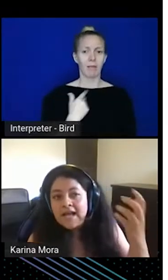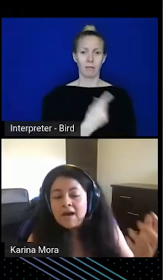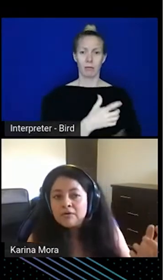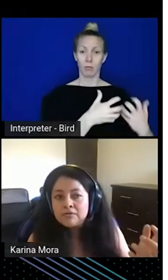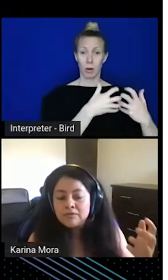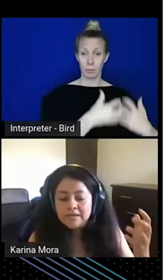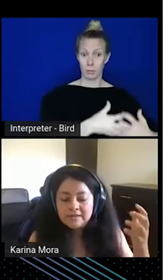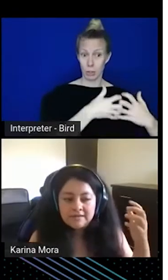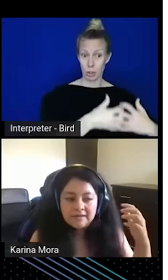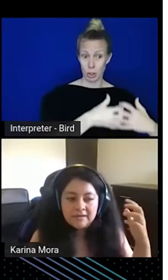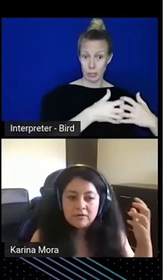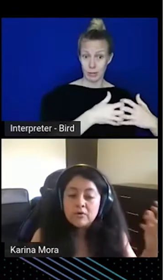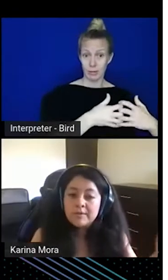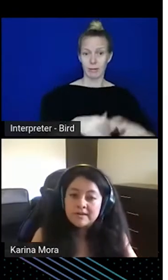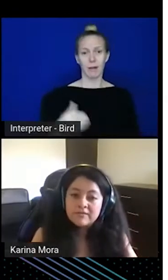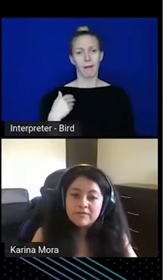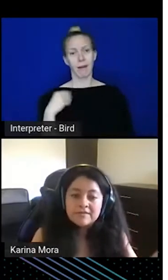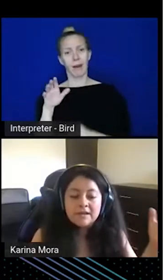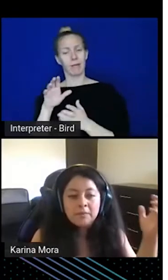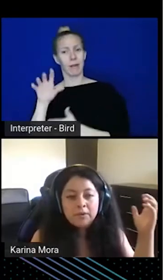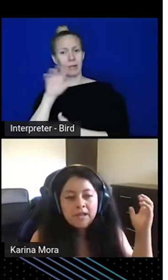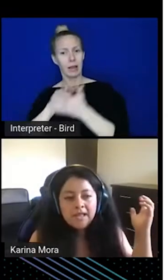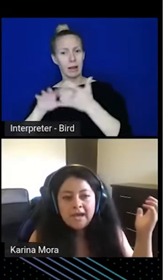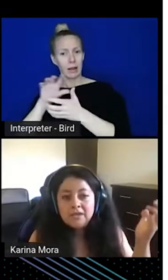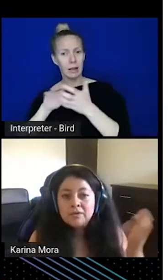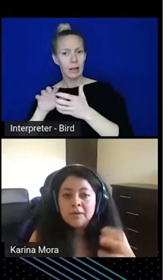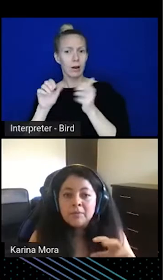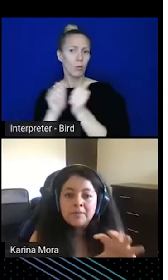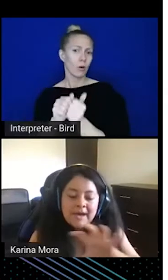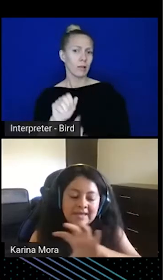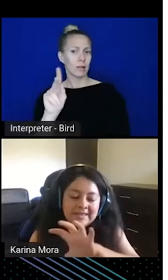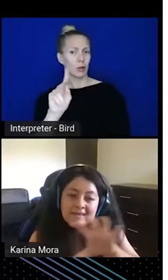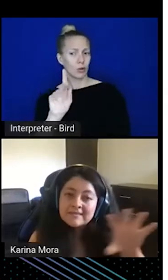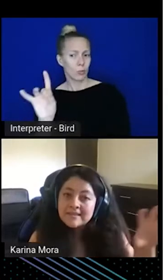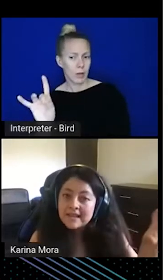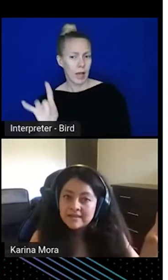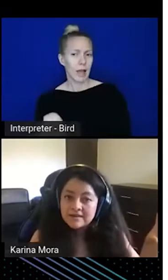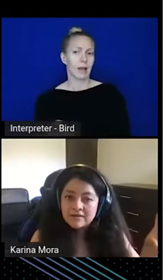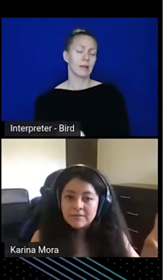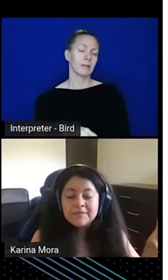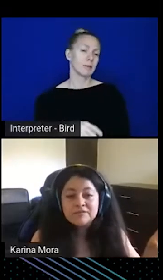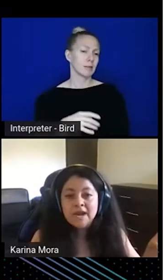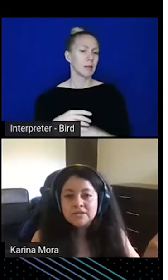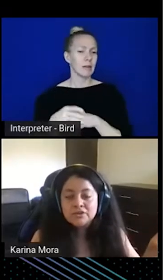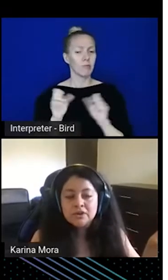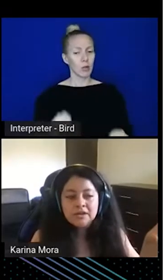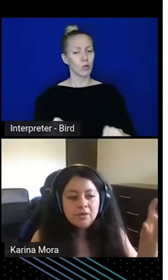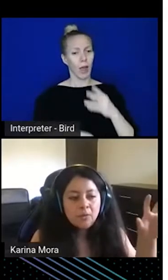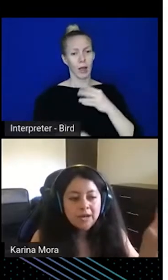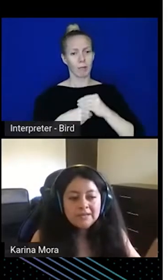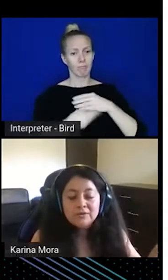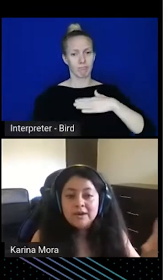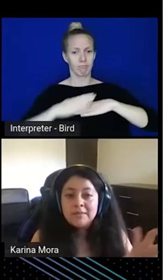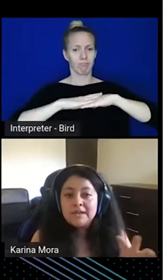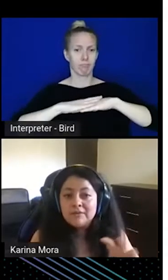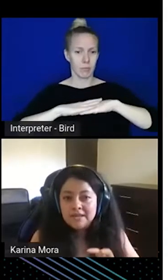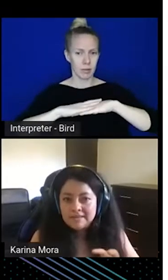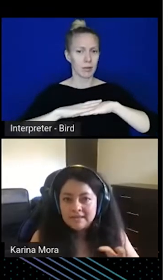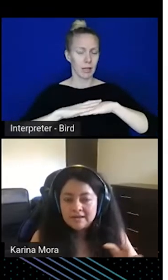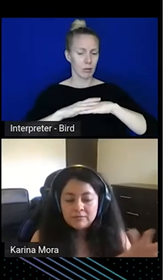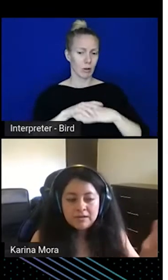a cloud with Kubernetes, for example, and you can provide this layer of abstraction while you